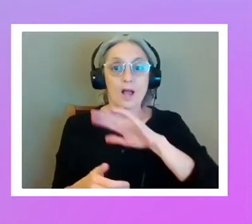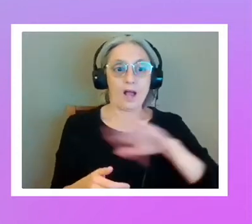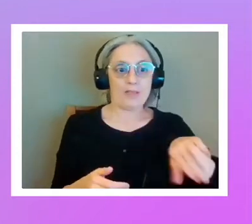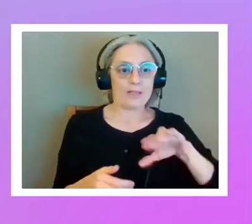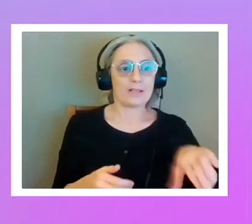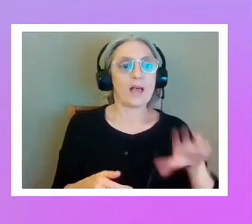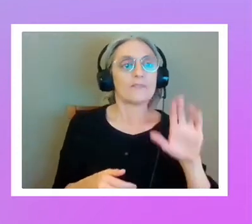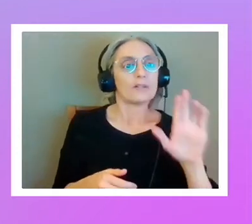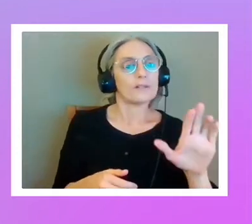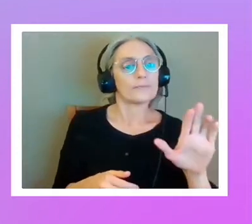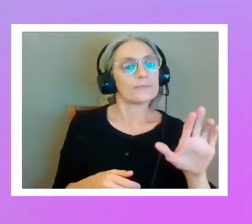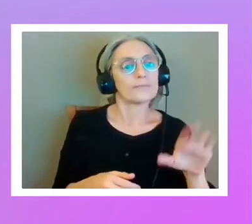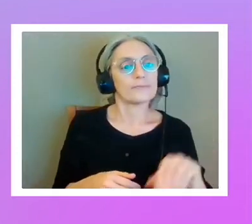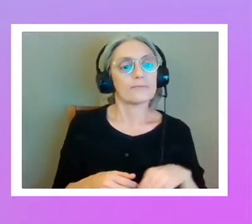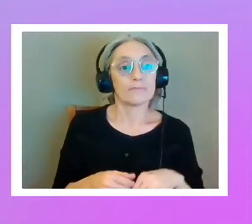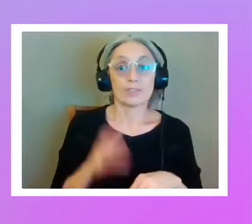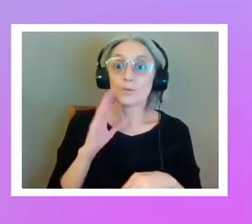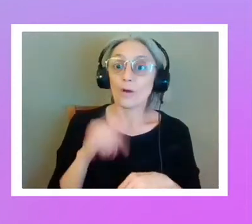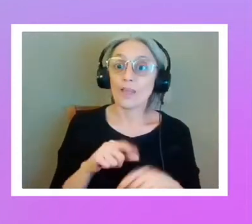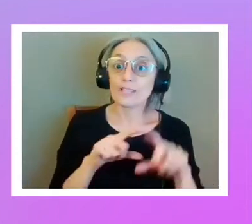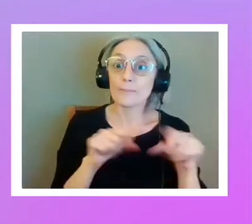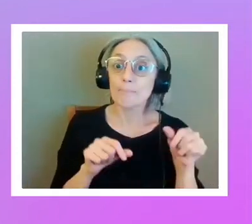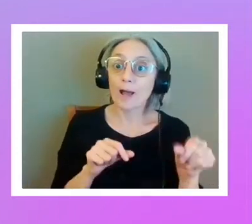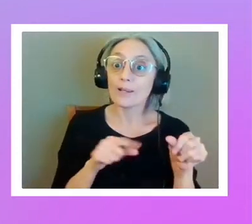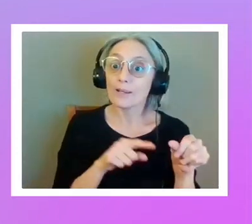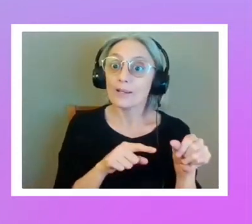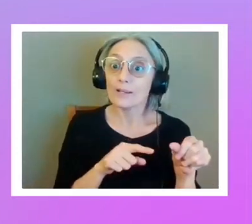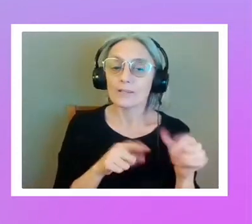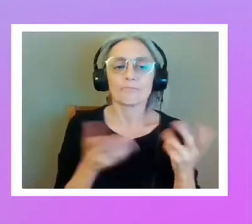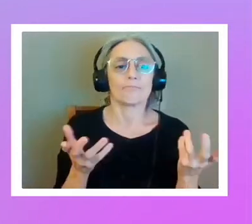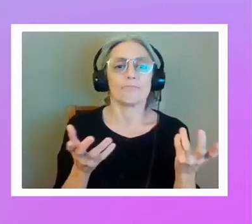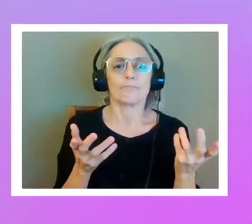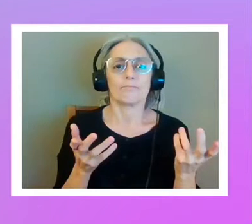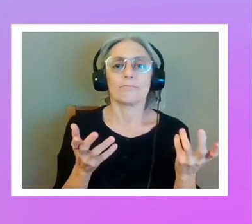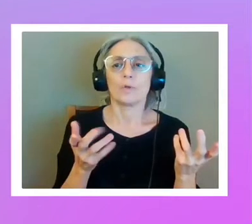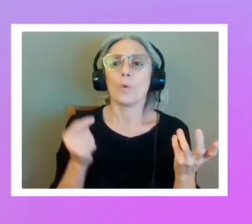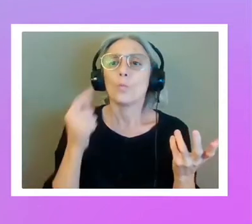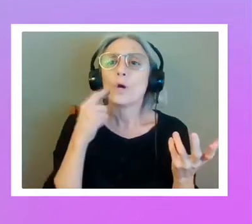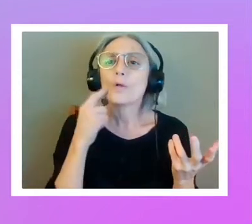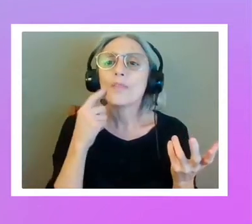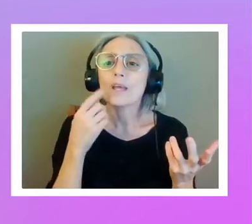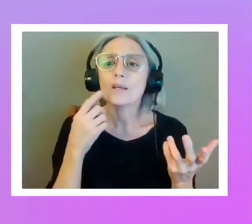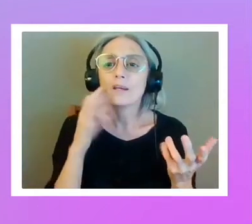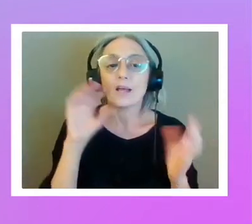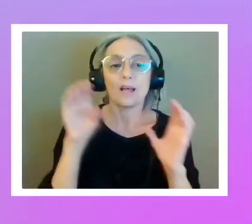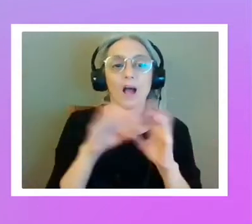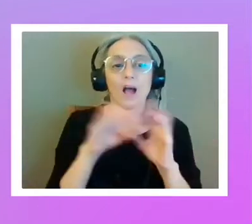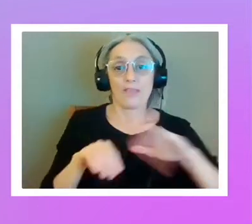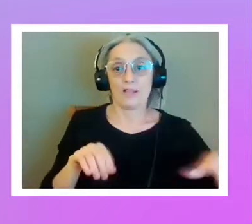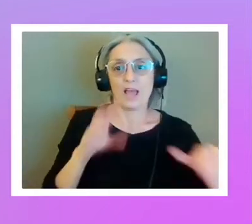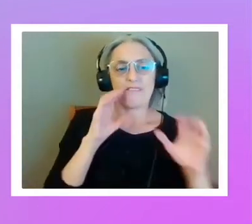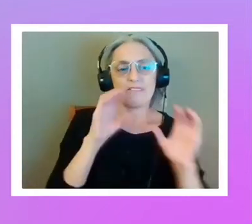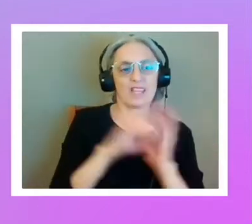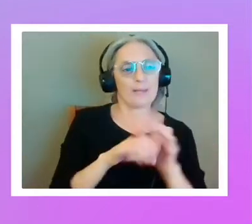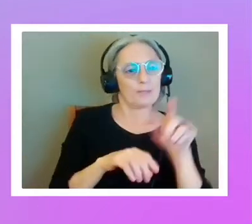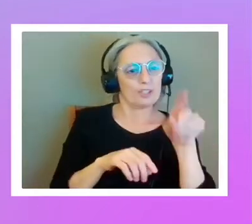bad, did you even know that was a button? What do you think of the image on the left? Tell me what you think.